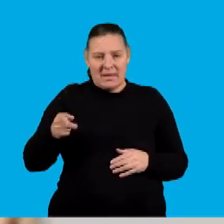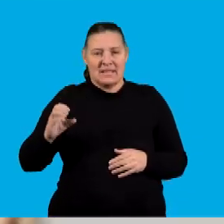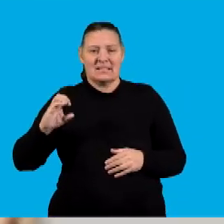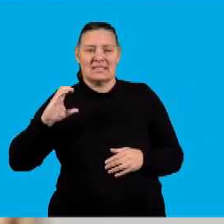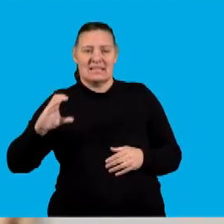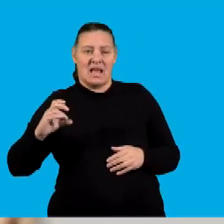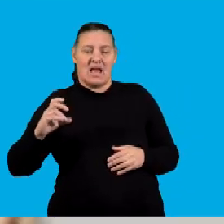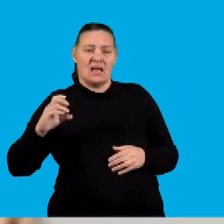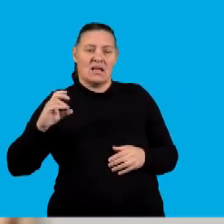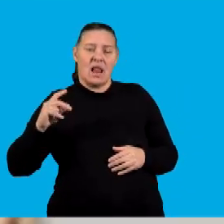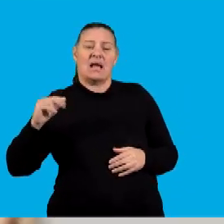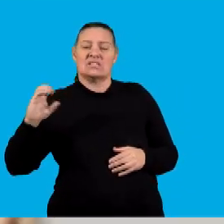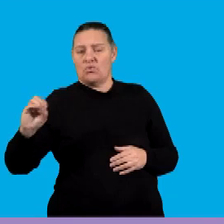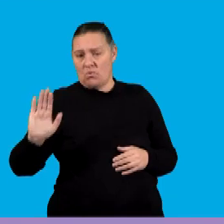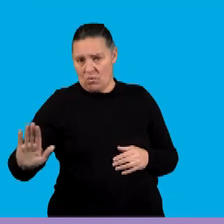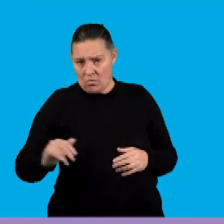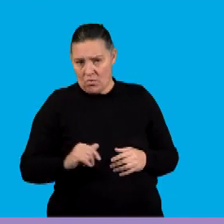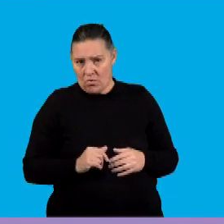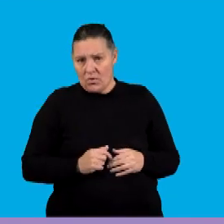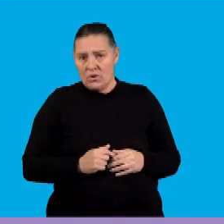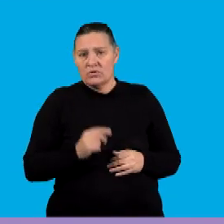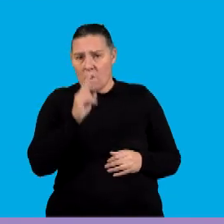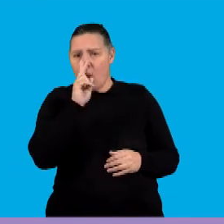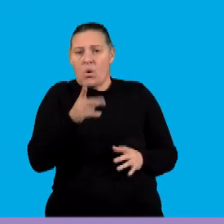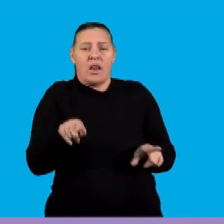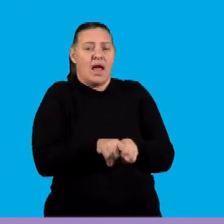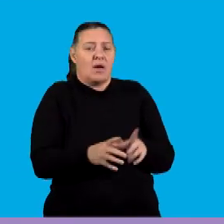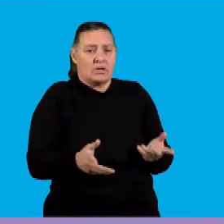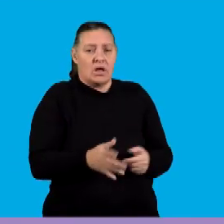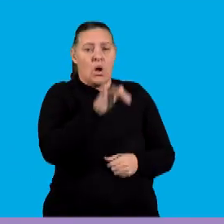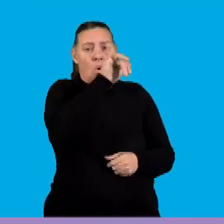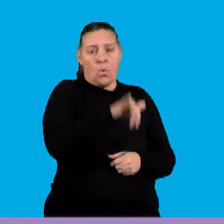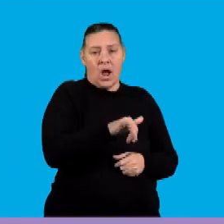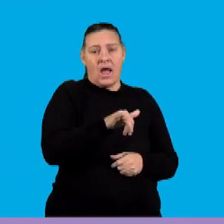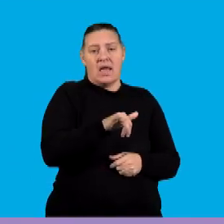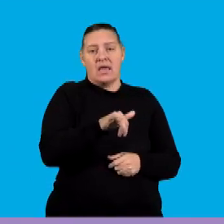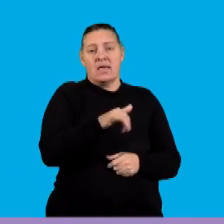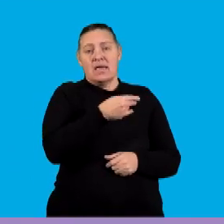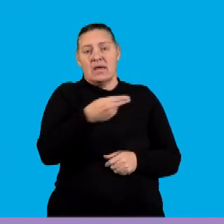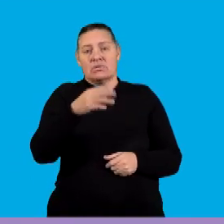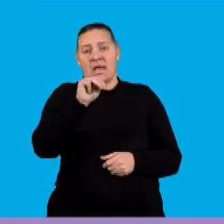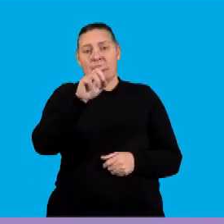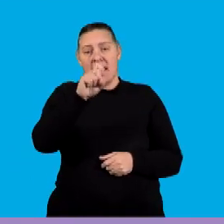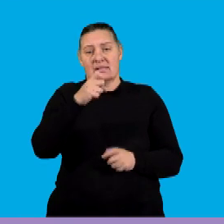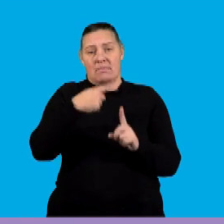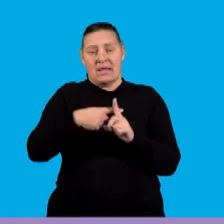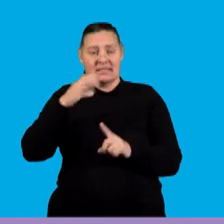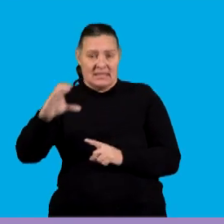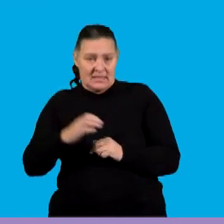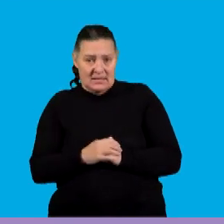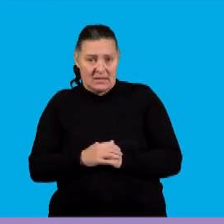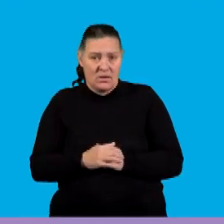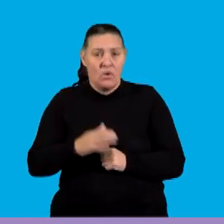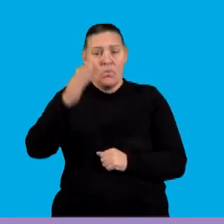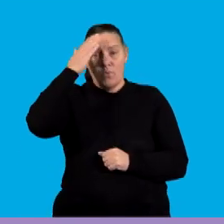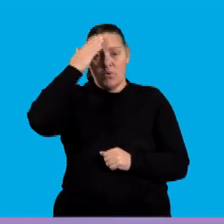is 0. So what will the equation look like? So y is equals to mx plus c. We already know that